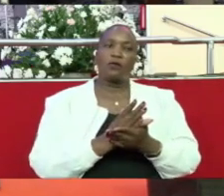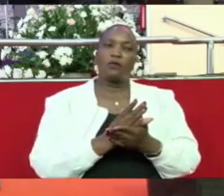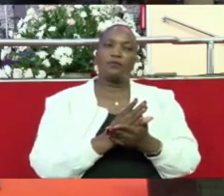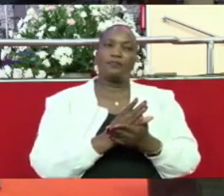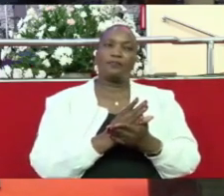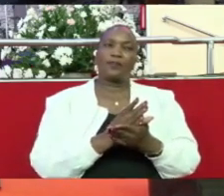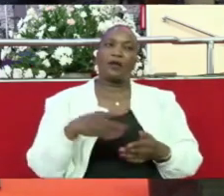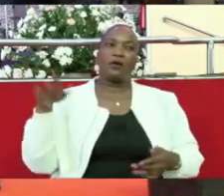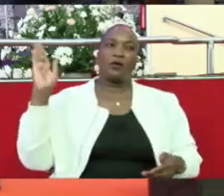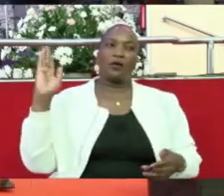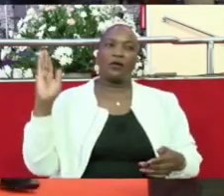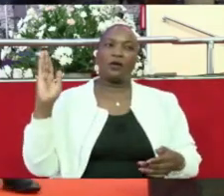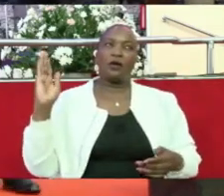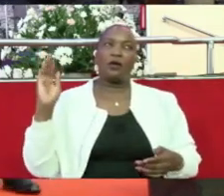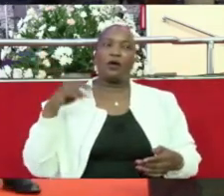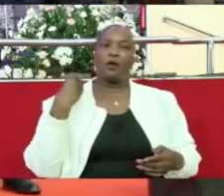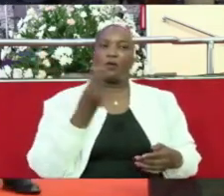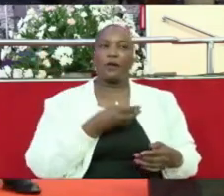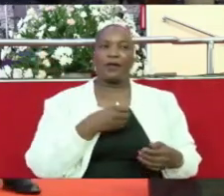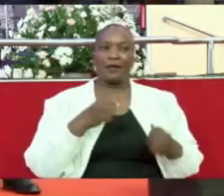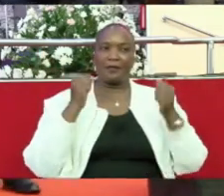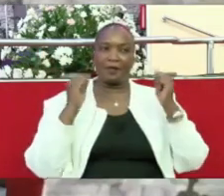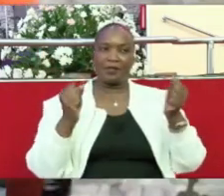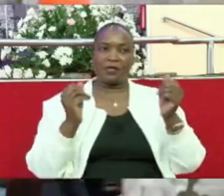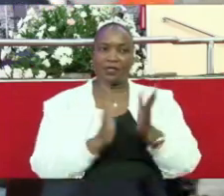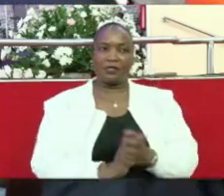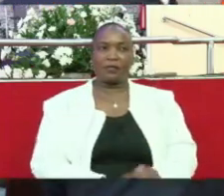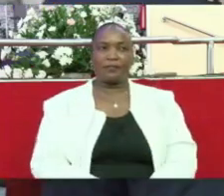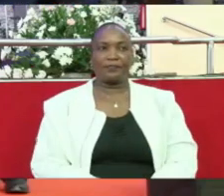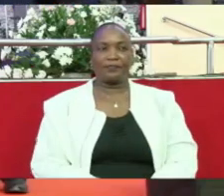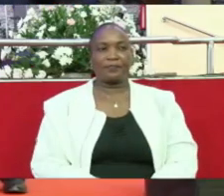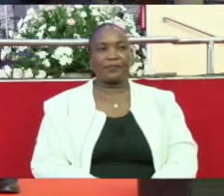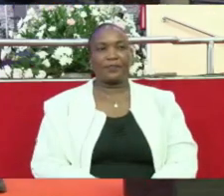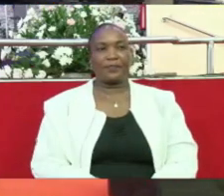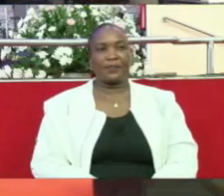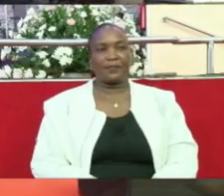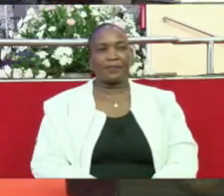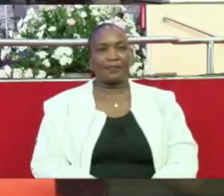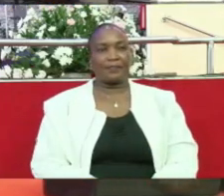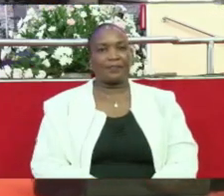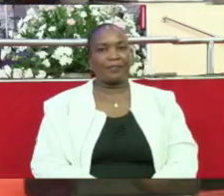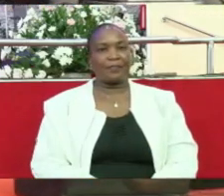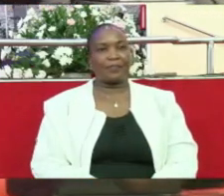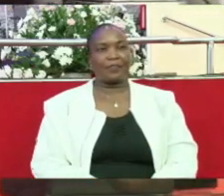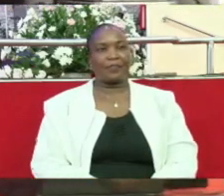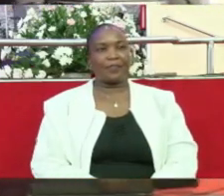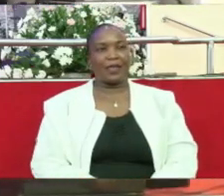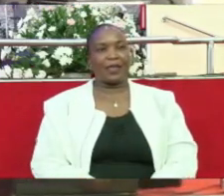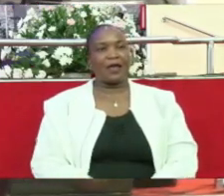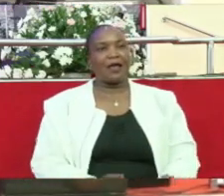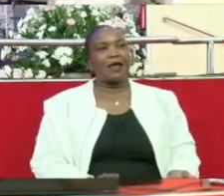all strongholds. Ili kwamba tukaweze kuleta nira zote chini. When the word pulling down is used. Yani